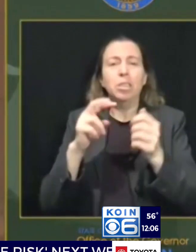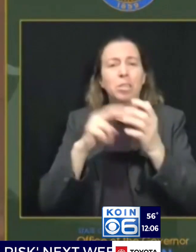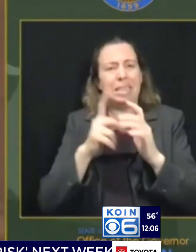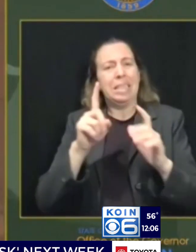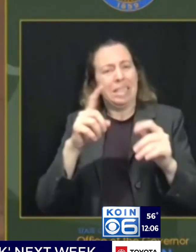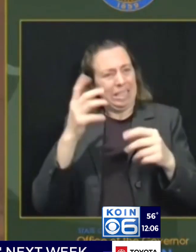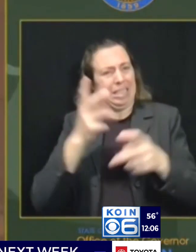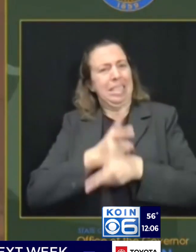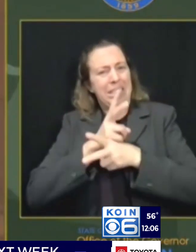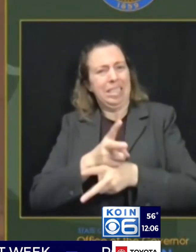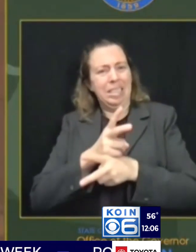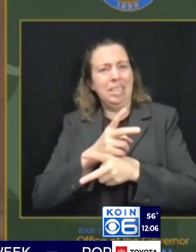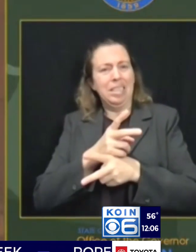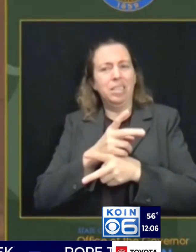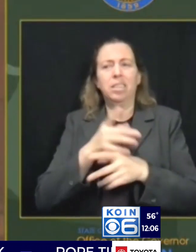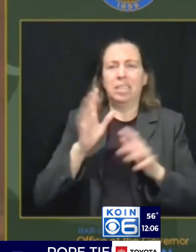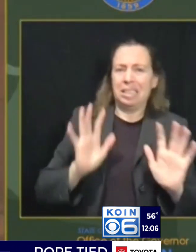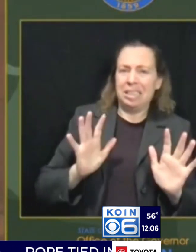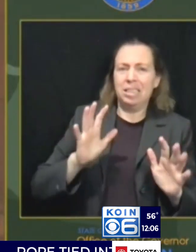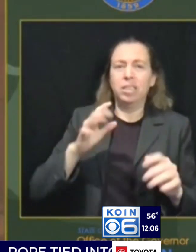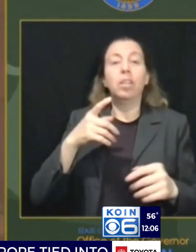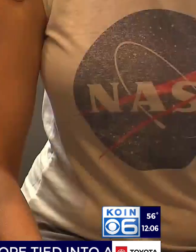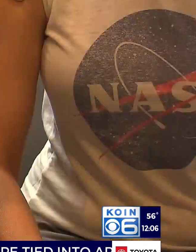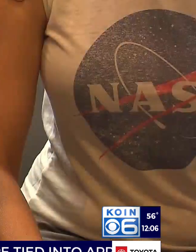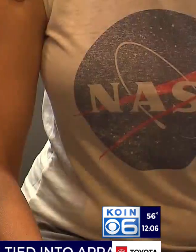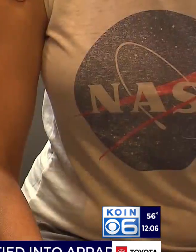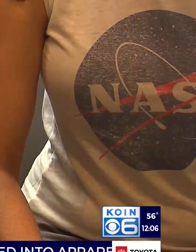economy no later than the end of June.